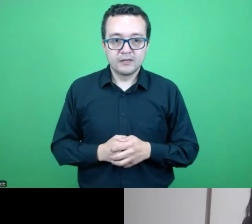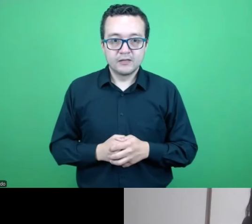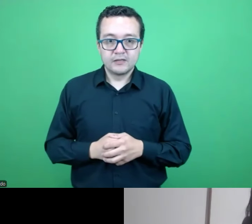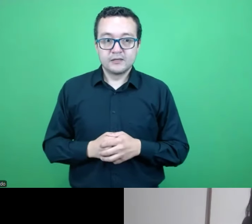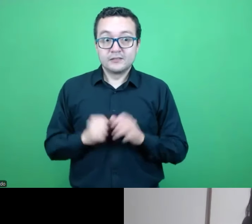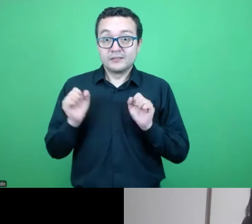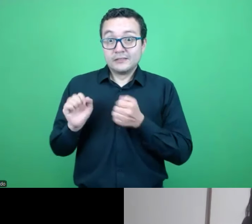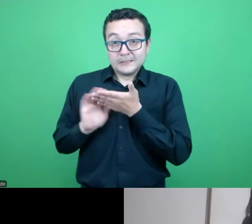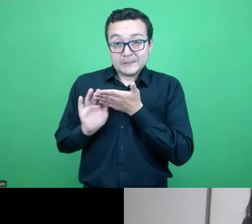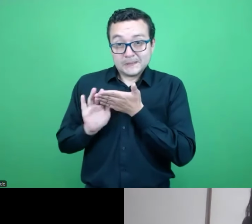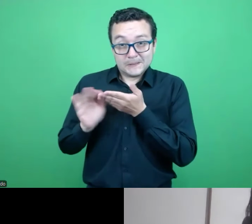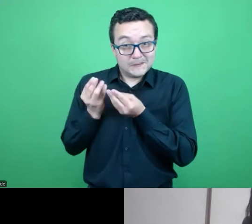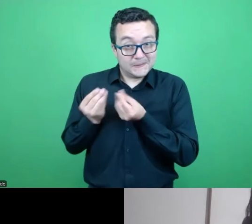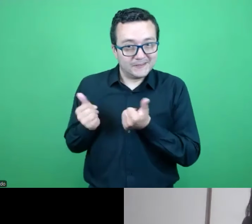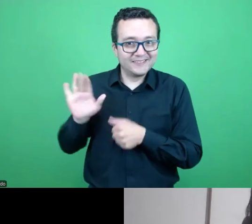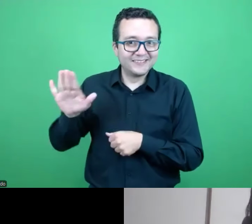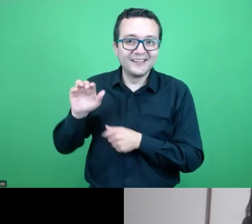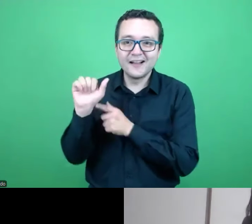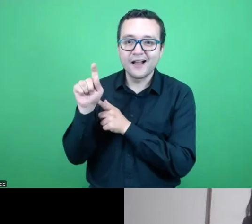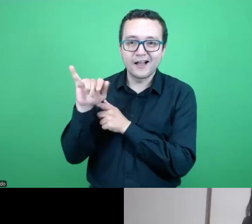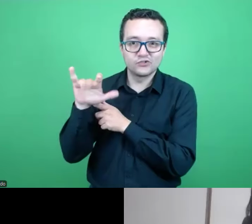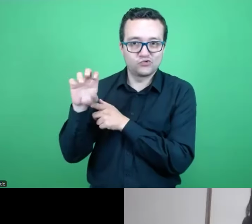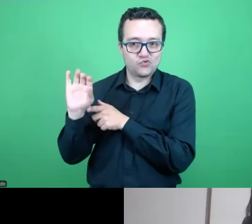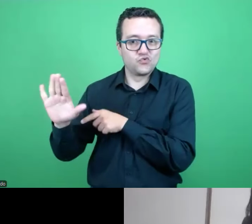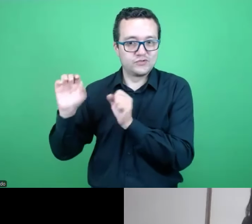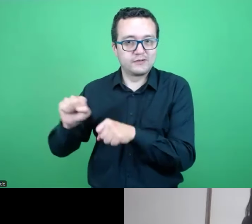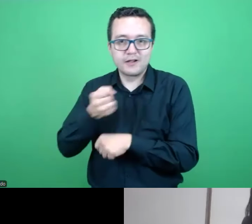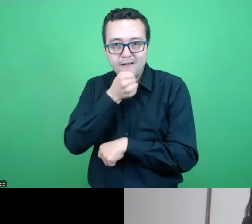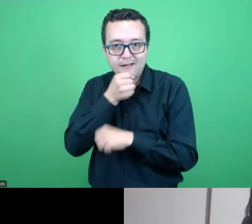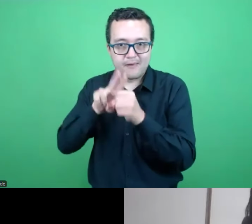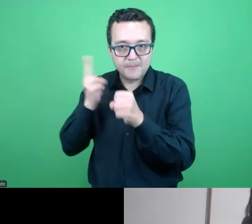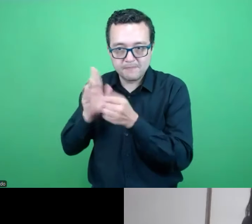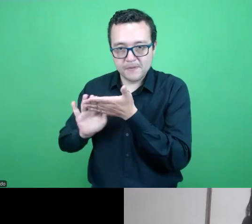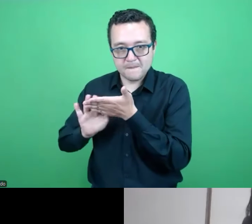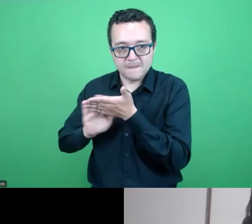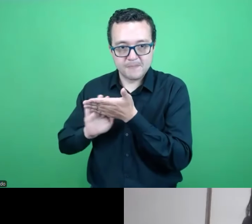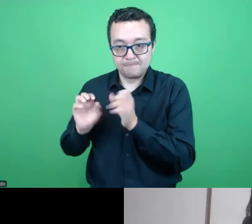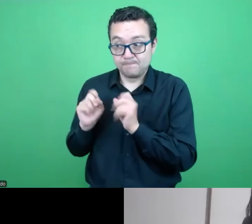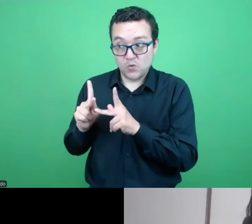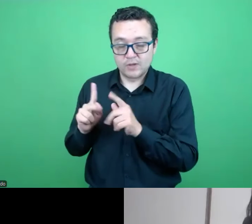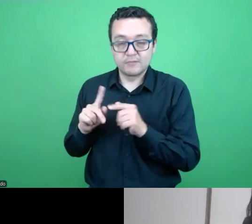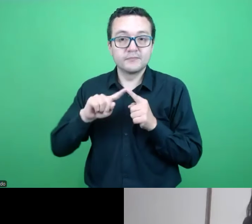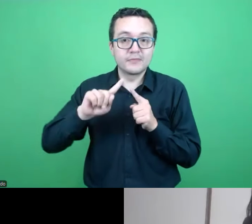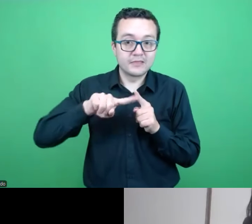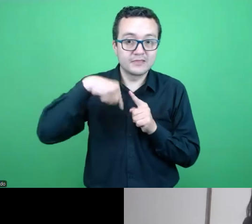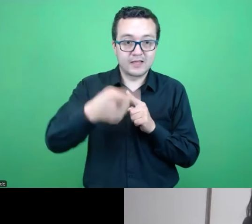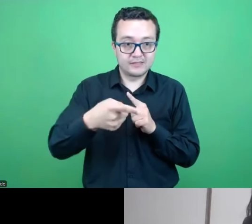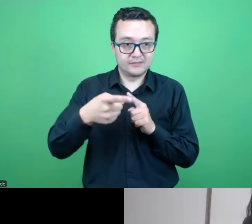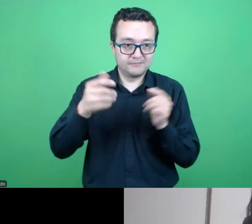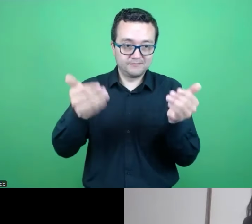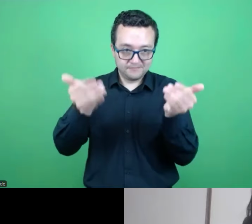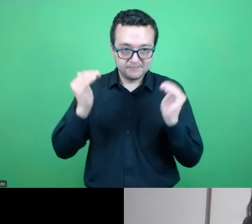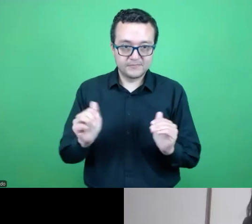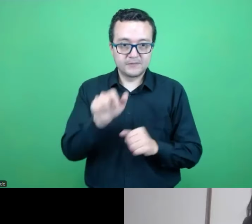our other speaker that we had, which is the role of UNICEF in promoting youth with disabilities. Sorry,